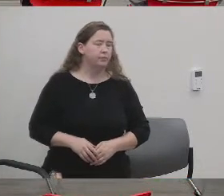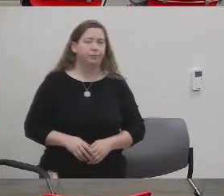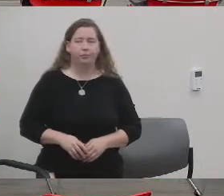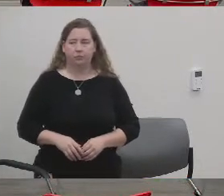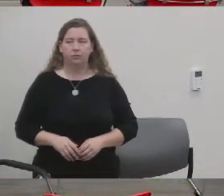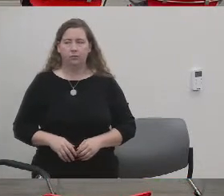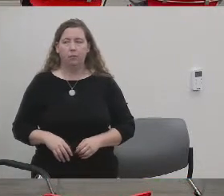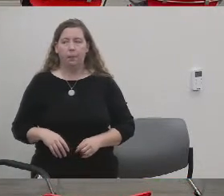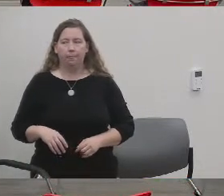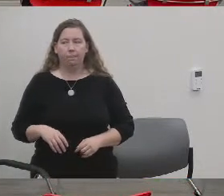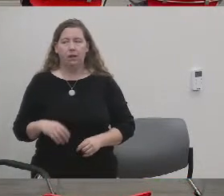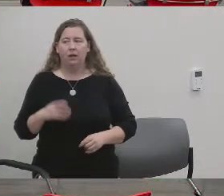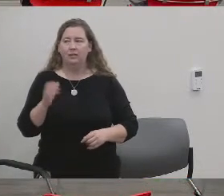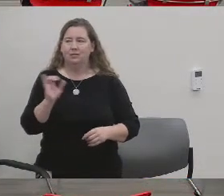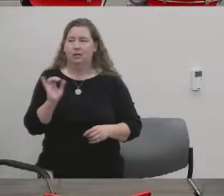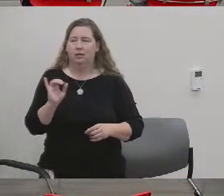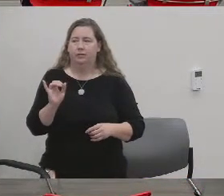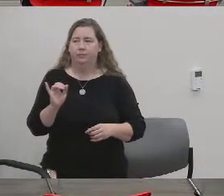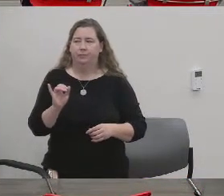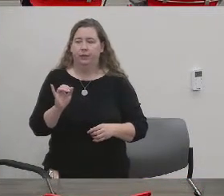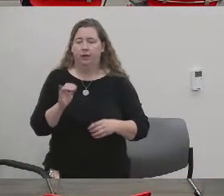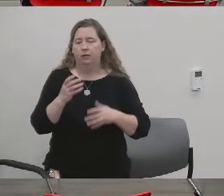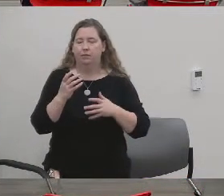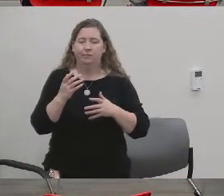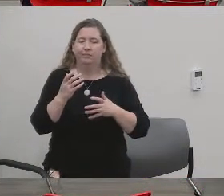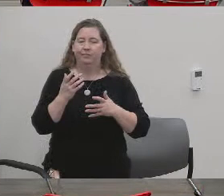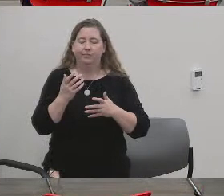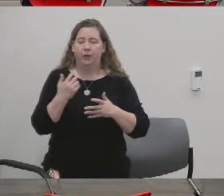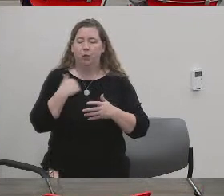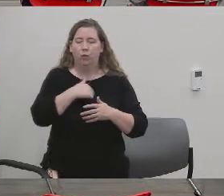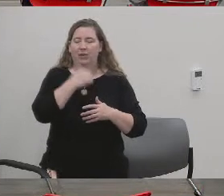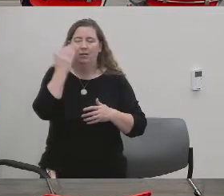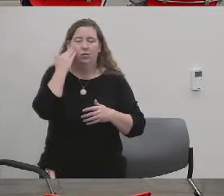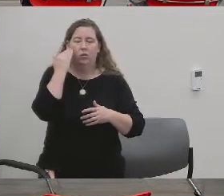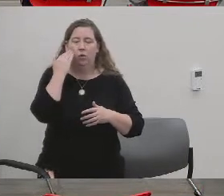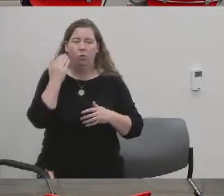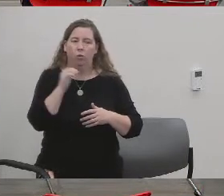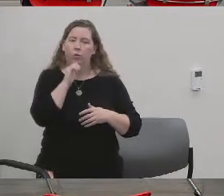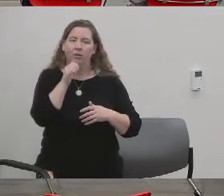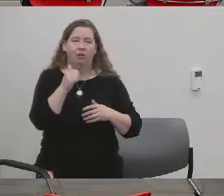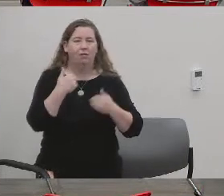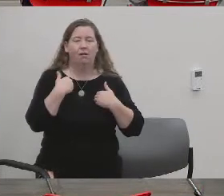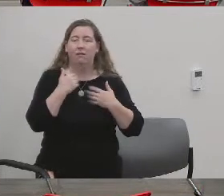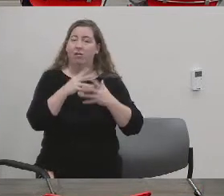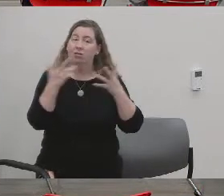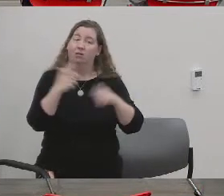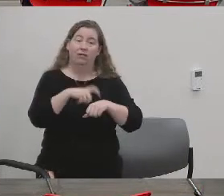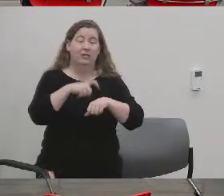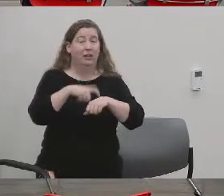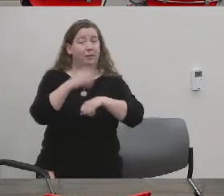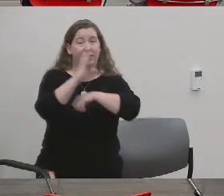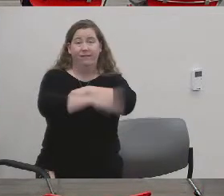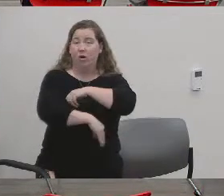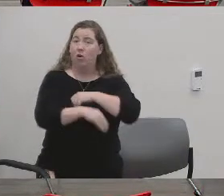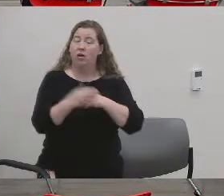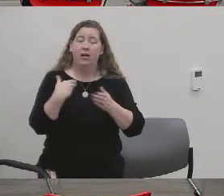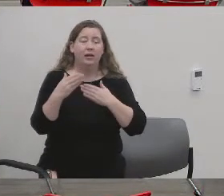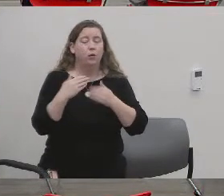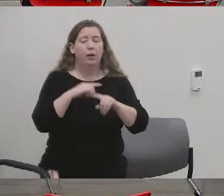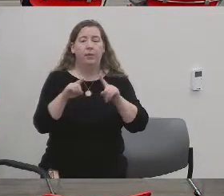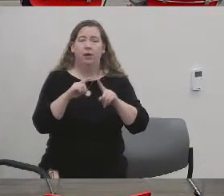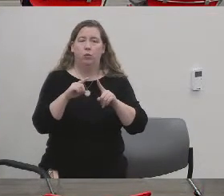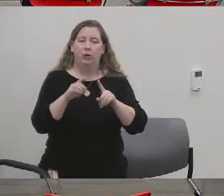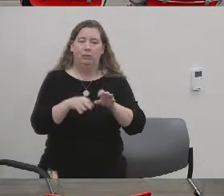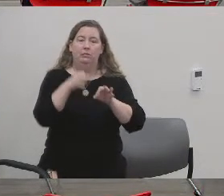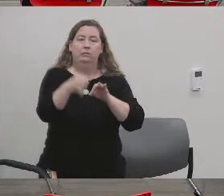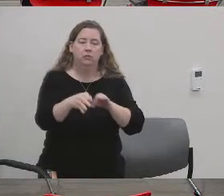absolutely little rollover things. It impacts all of it. We know we didn't have quite as much time as we wanted in the fall, and we took an extra week